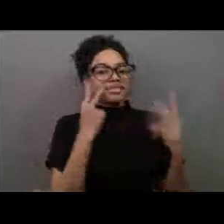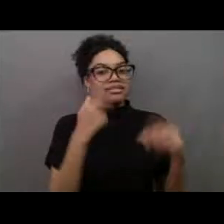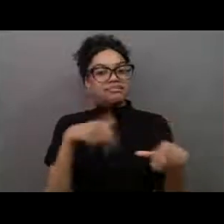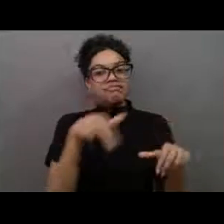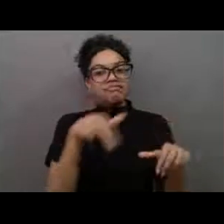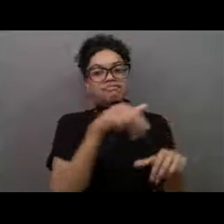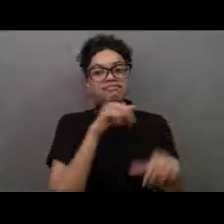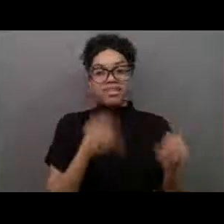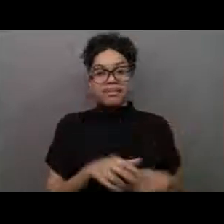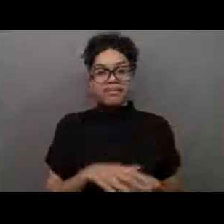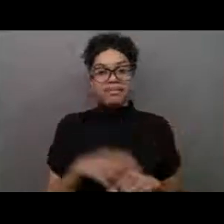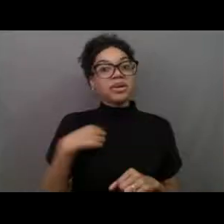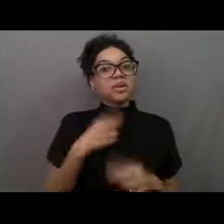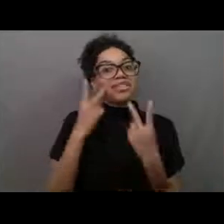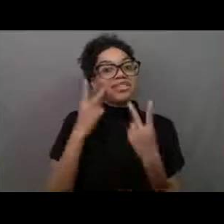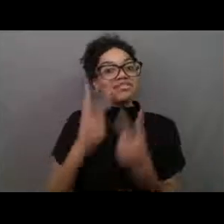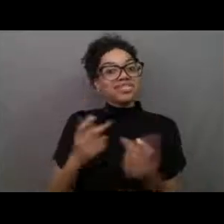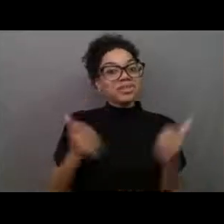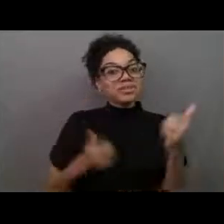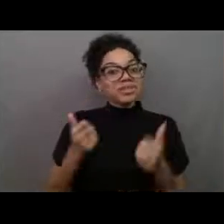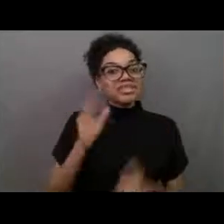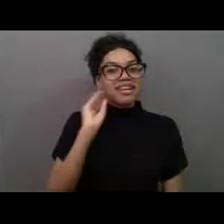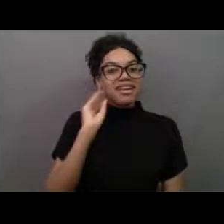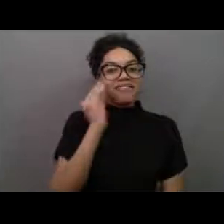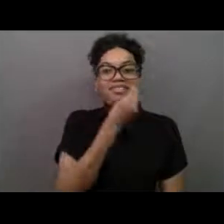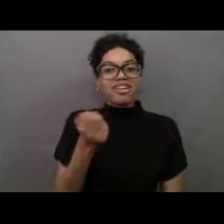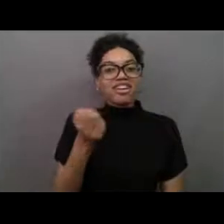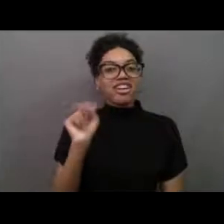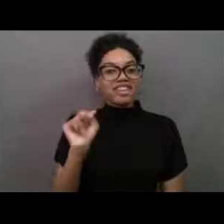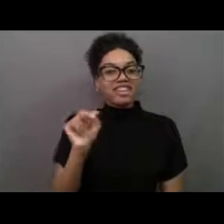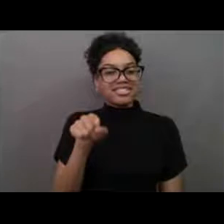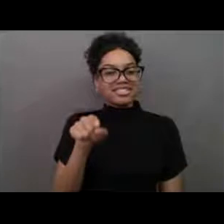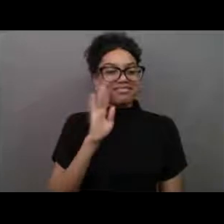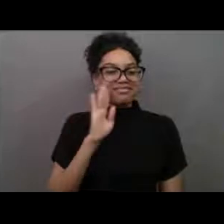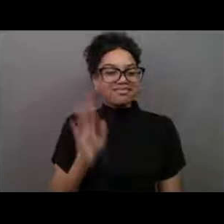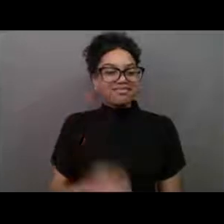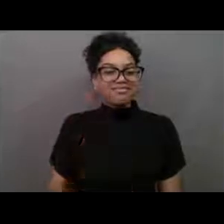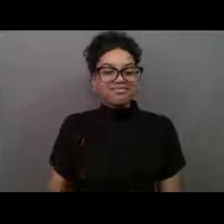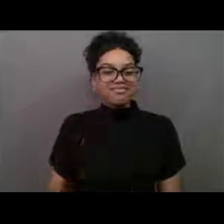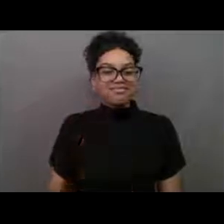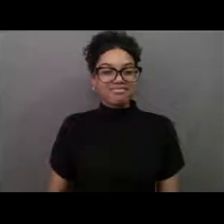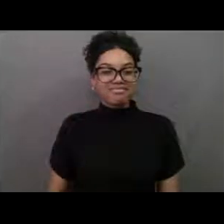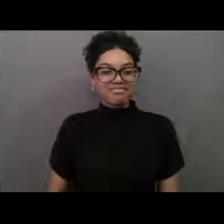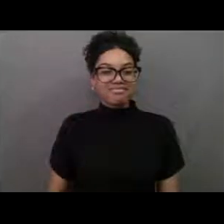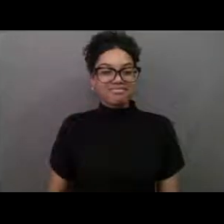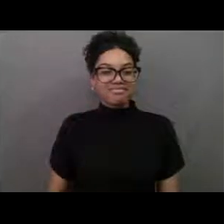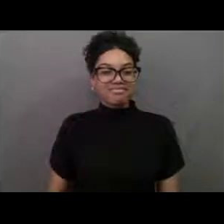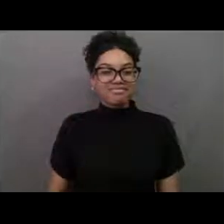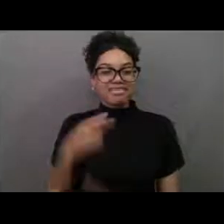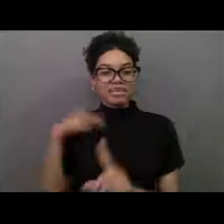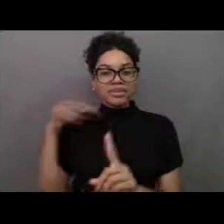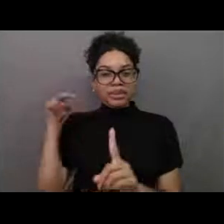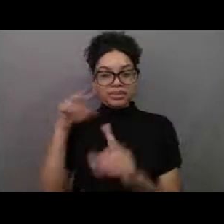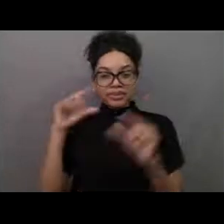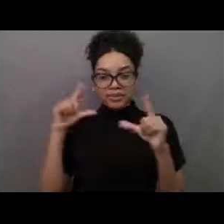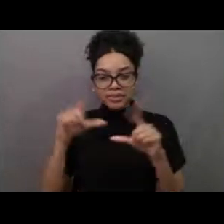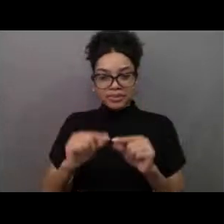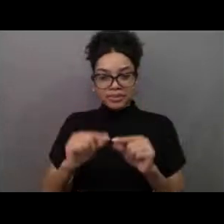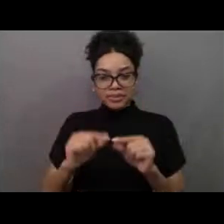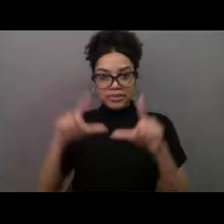Sanctuary, right there where the yellow star is. Zooming in a little bit, you're going to see we have a map here with an inset. And